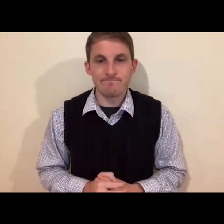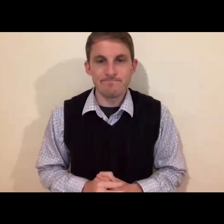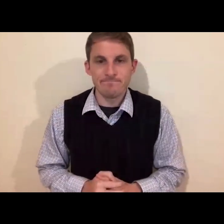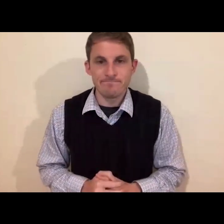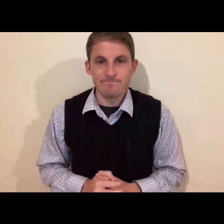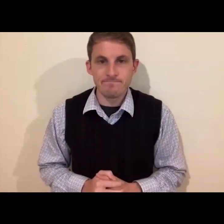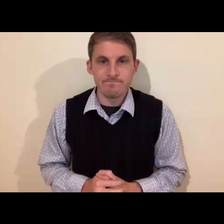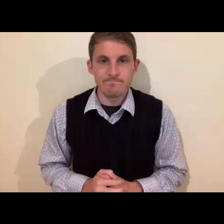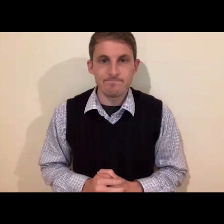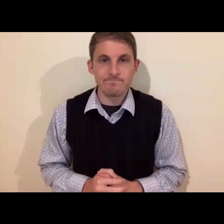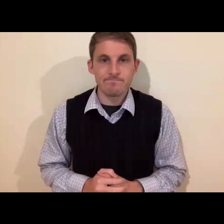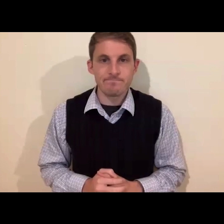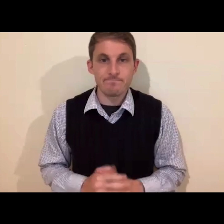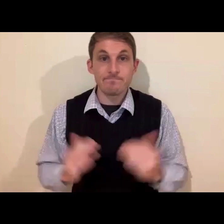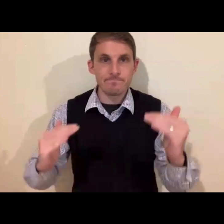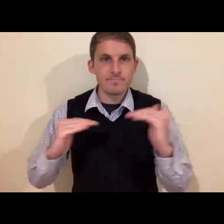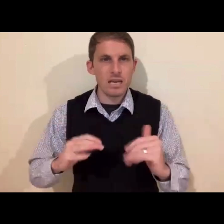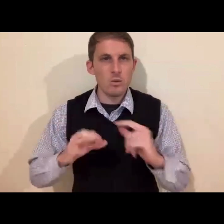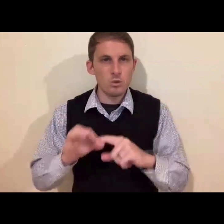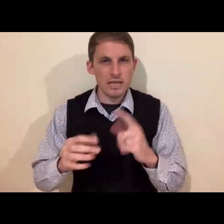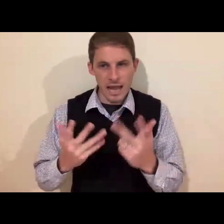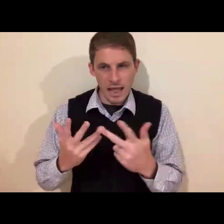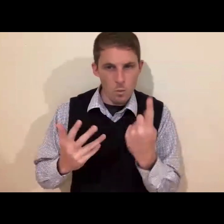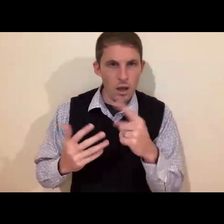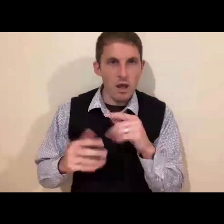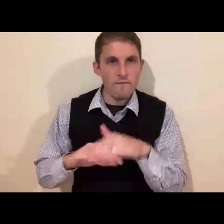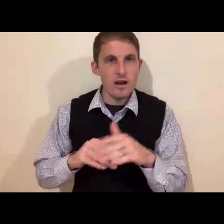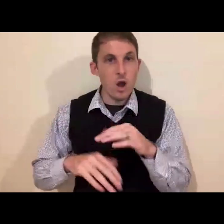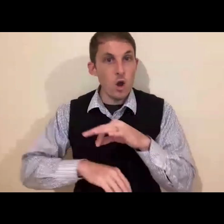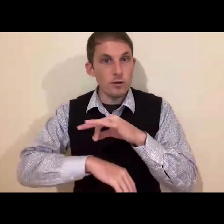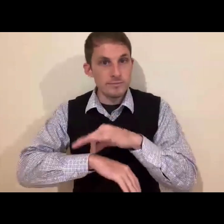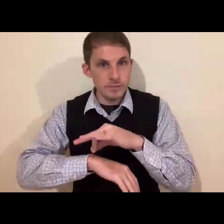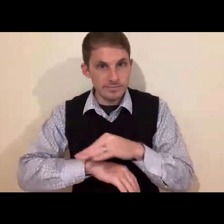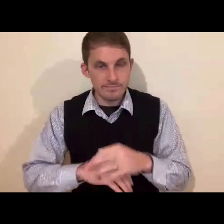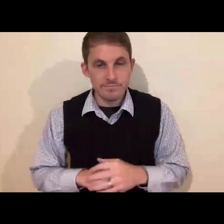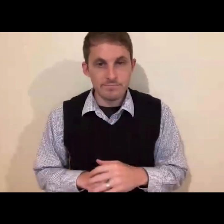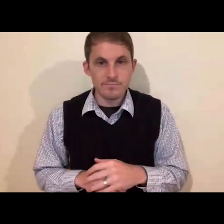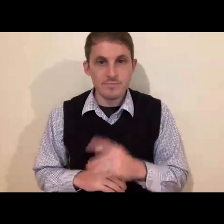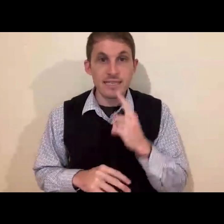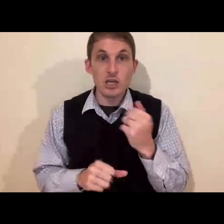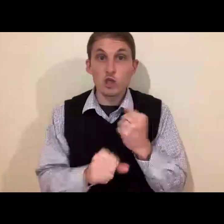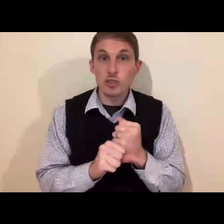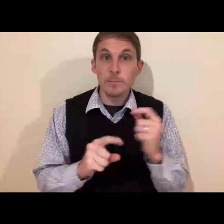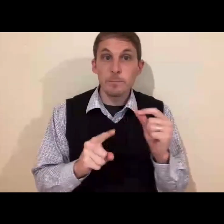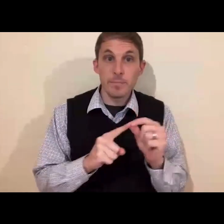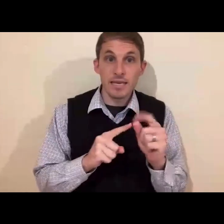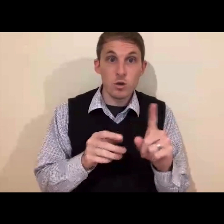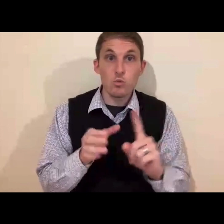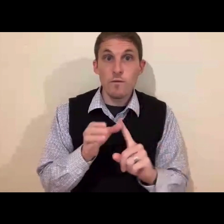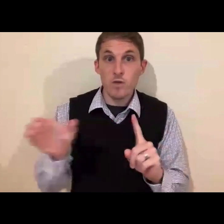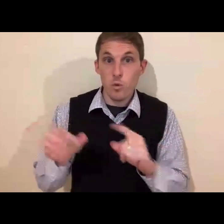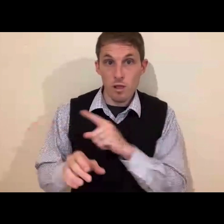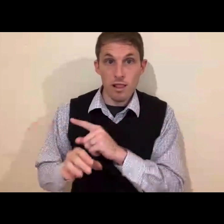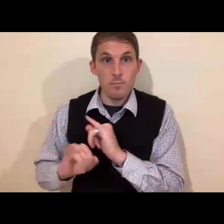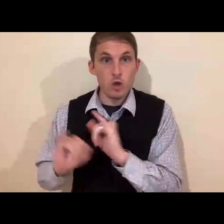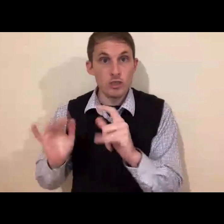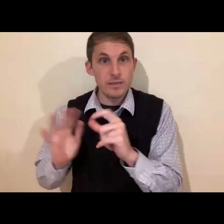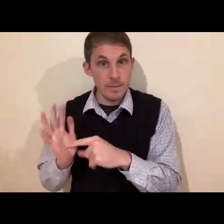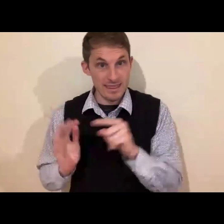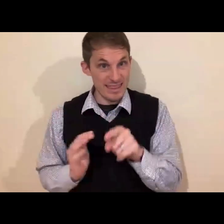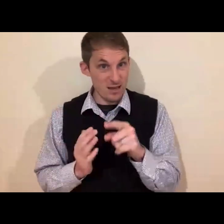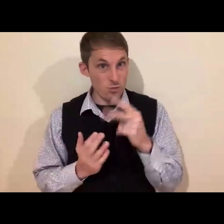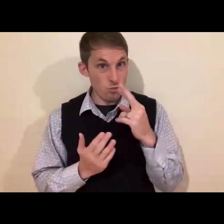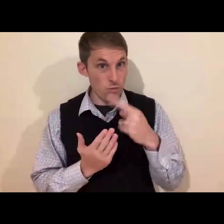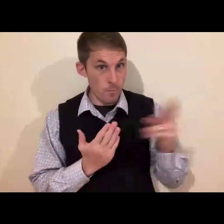just looking at the hospital ones again, Emma, so are GP referrals to the emergency department